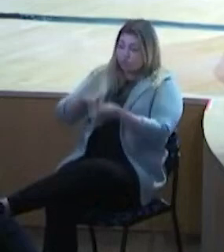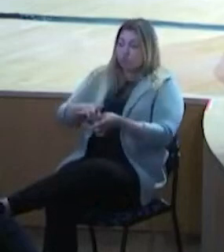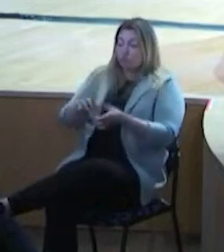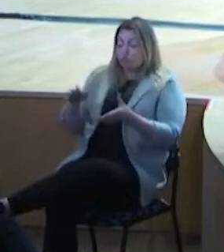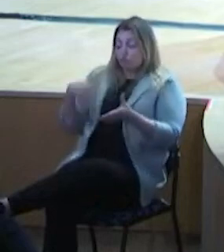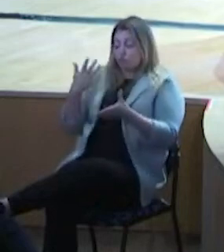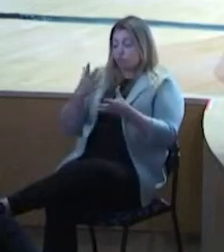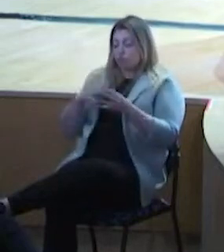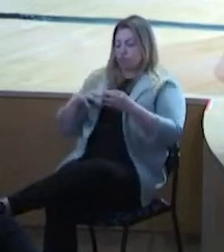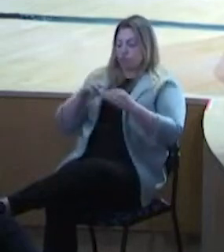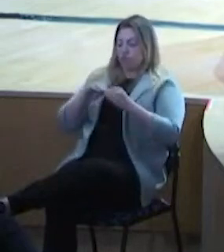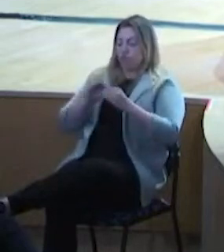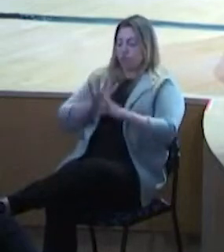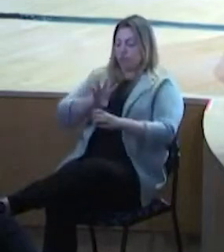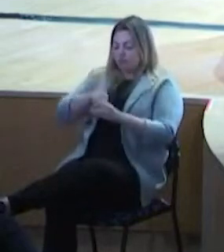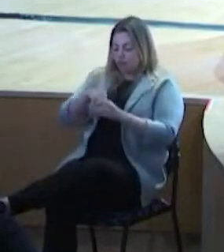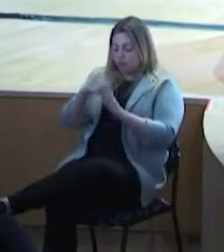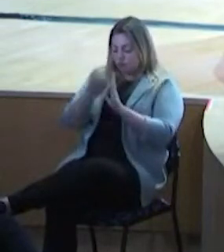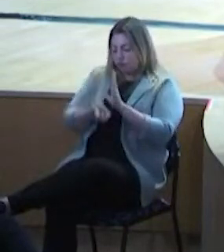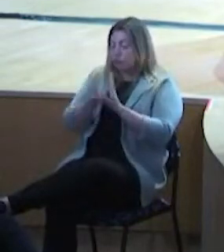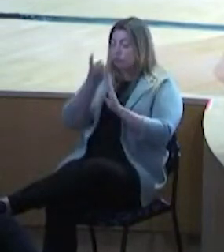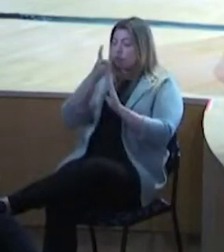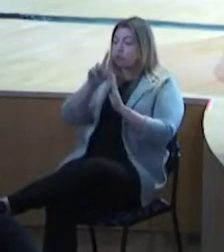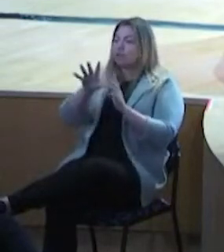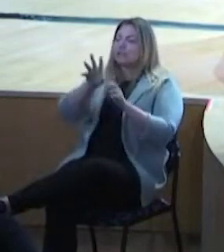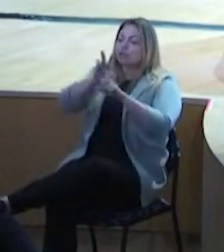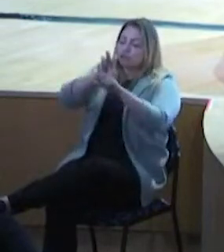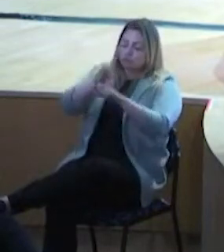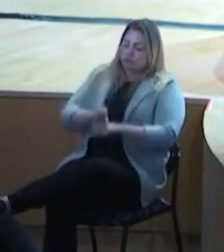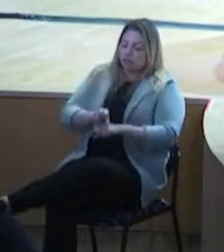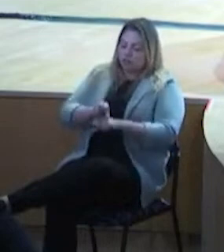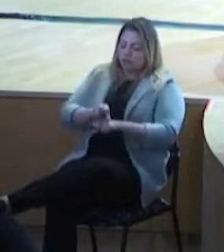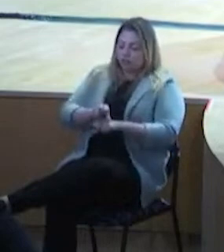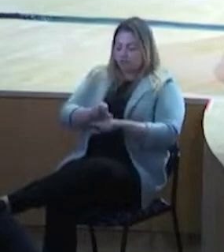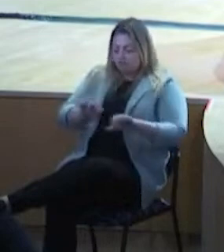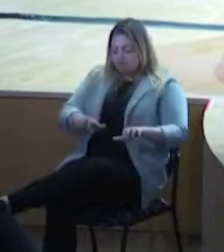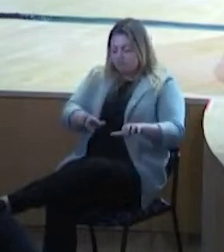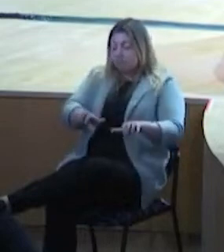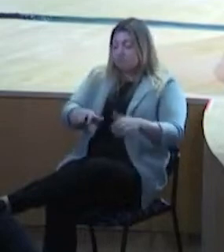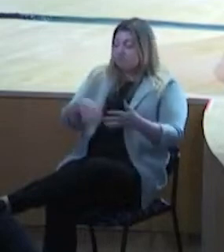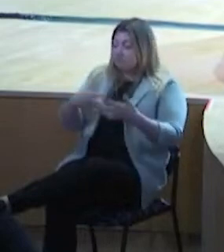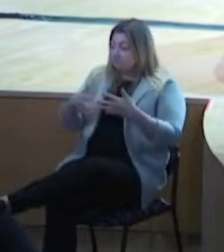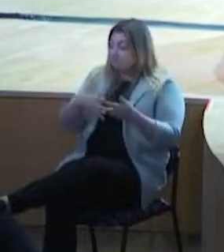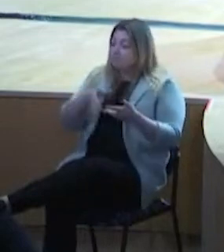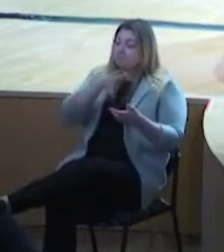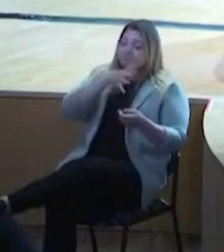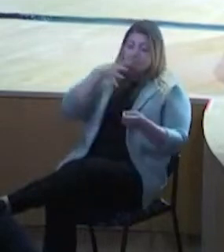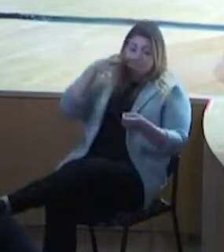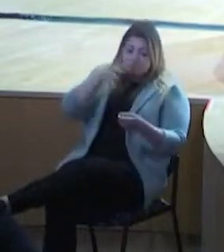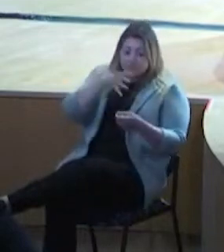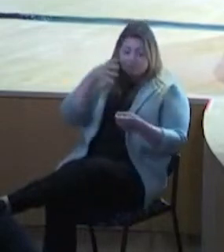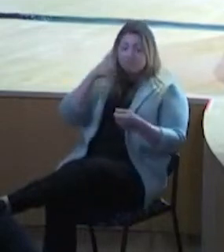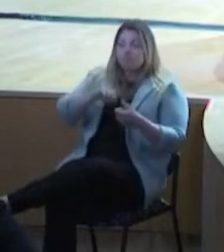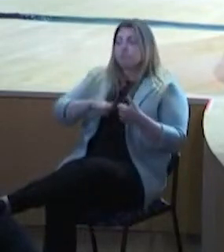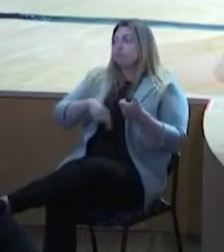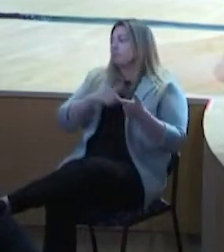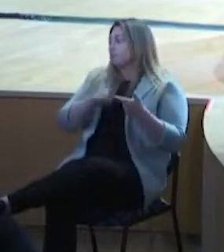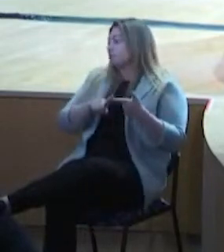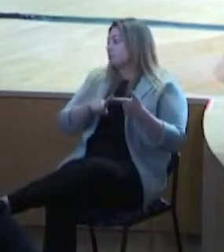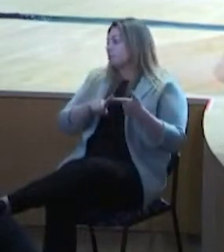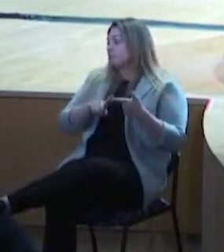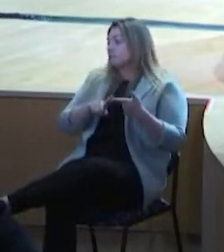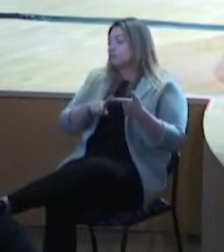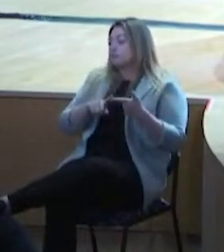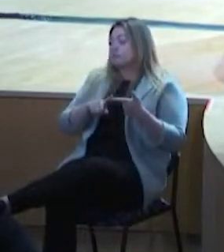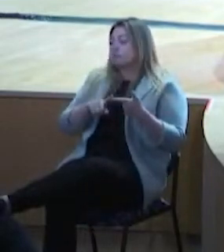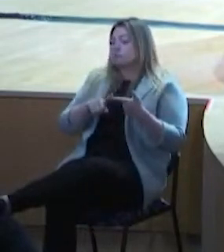more involved in their traditional practices, whether it be agriculture. We have been